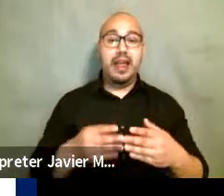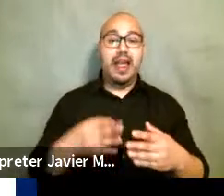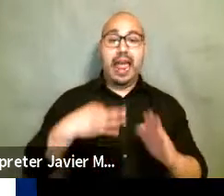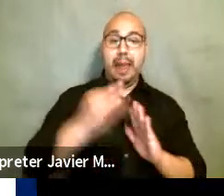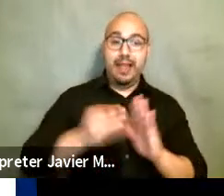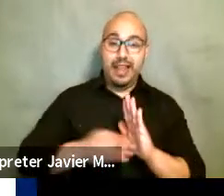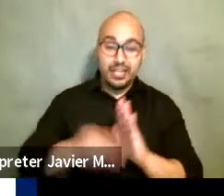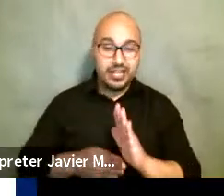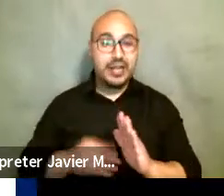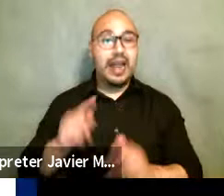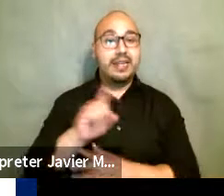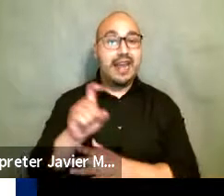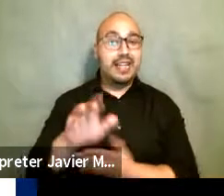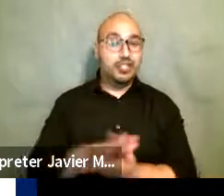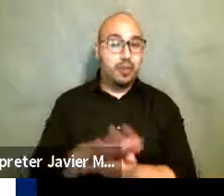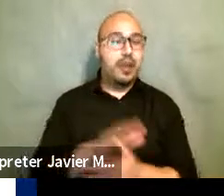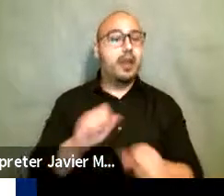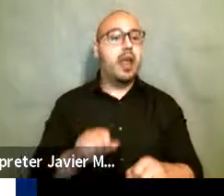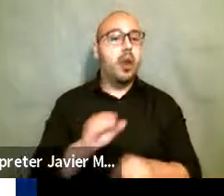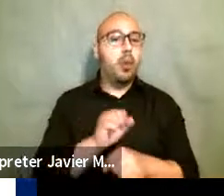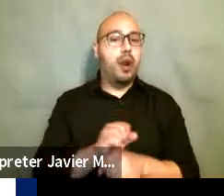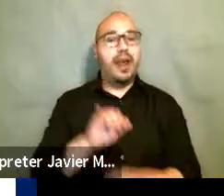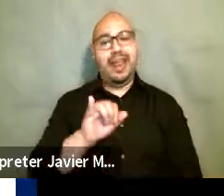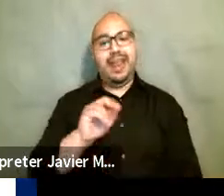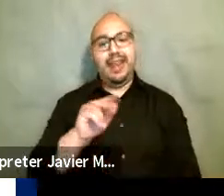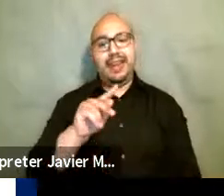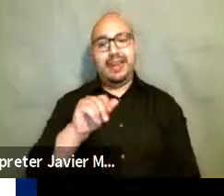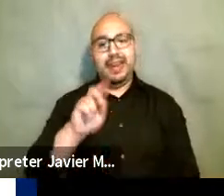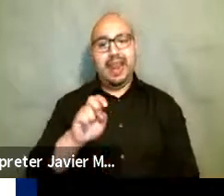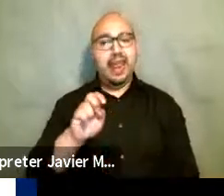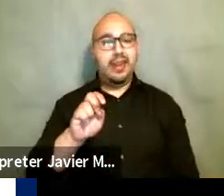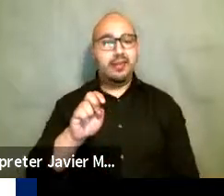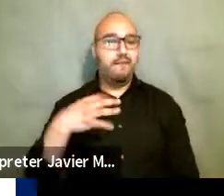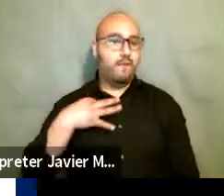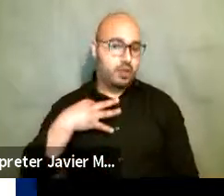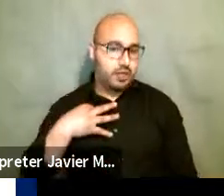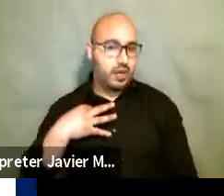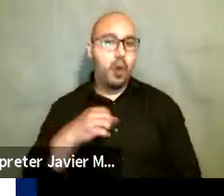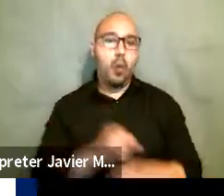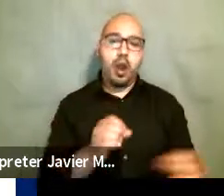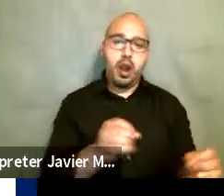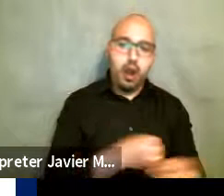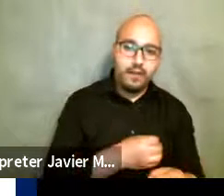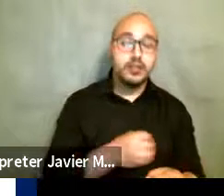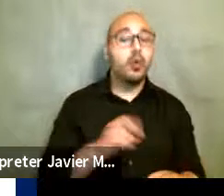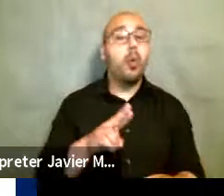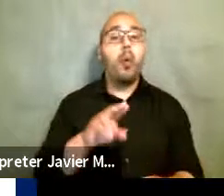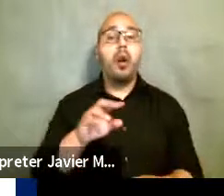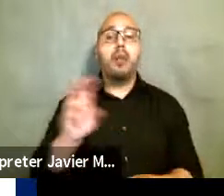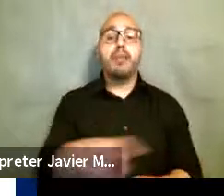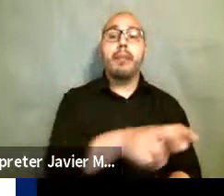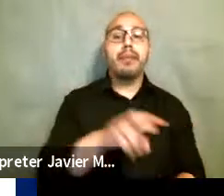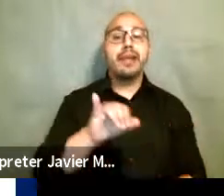doing the tax documents, you can just work as an intake site volunteer and just work at the office or the intake sites that we have throughout the